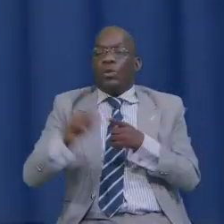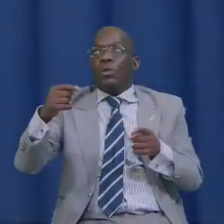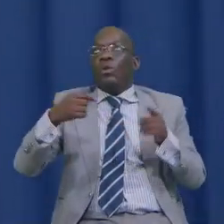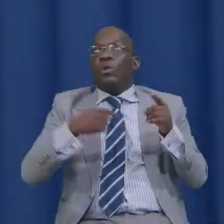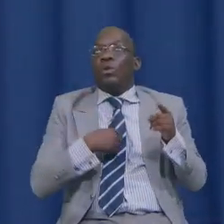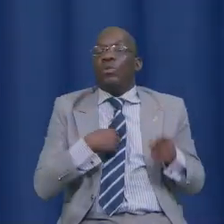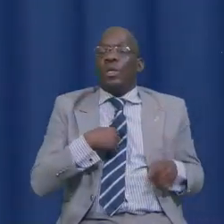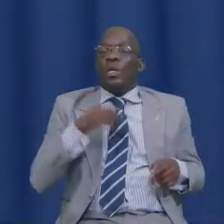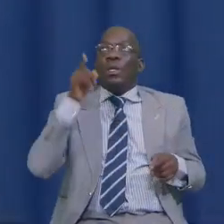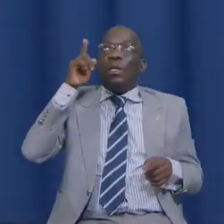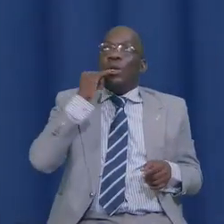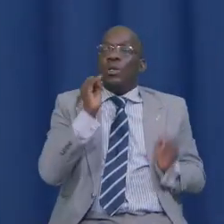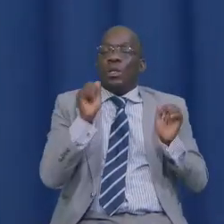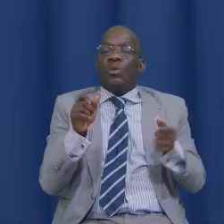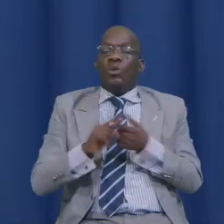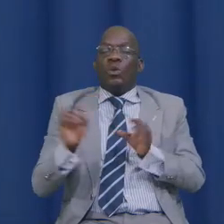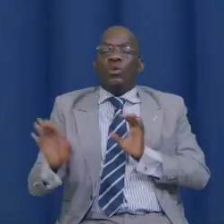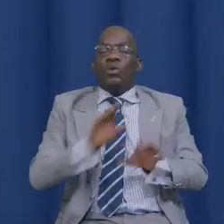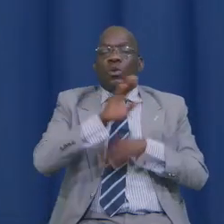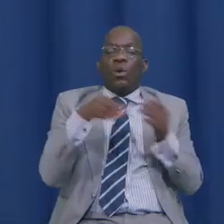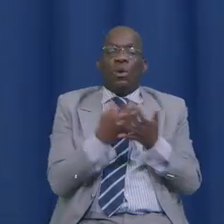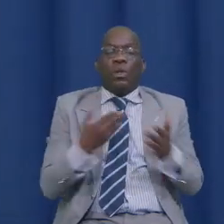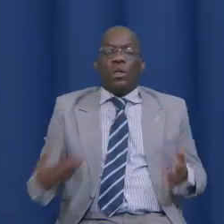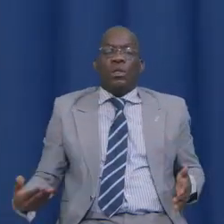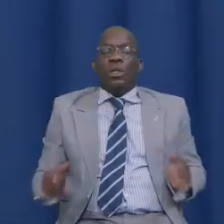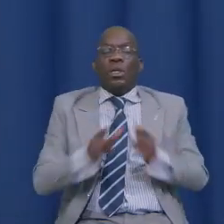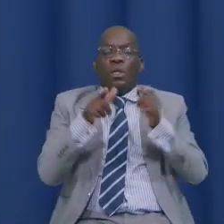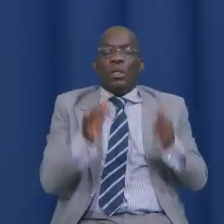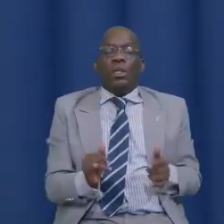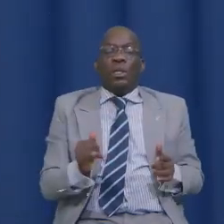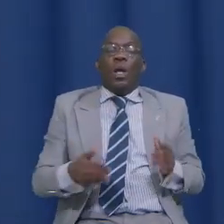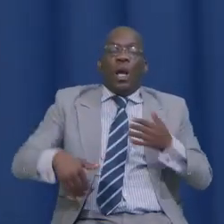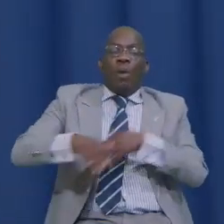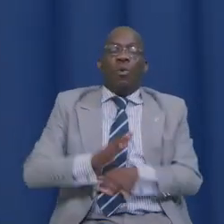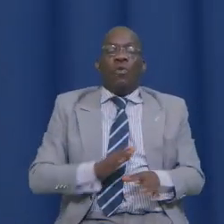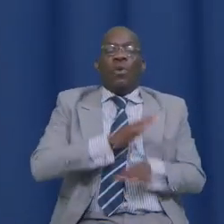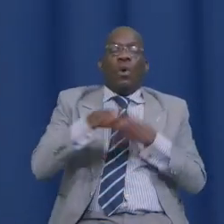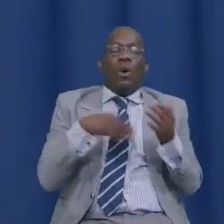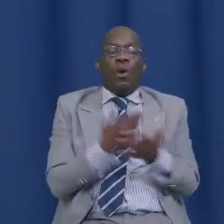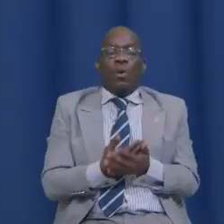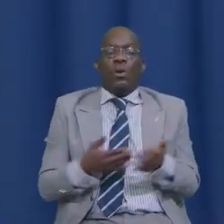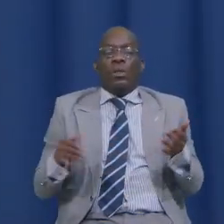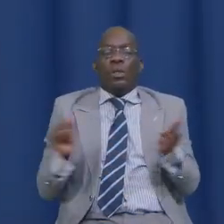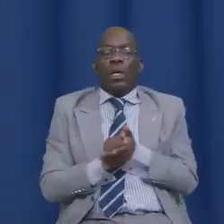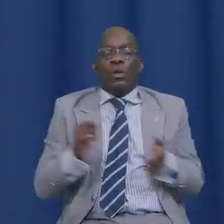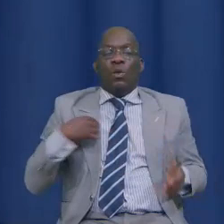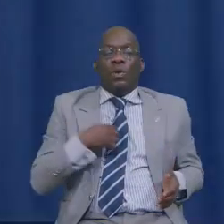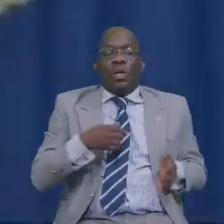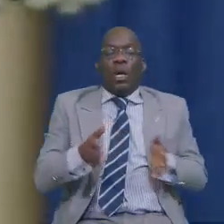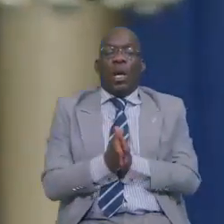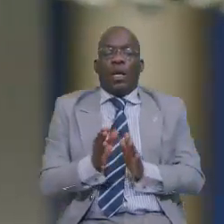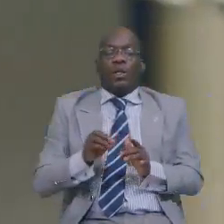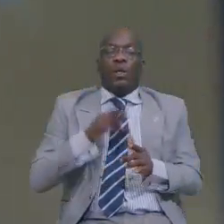all things. He's able to do exceedingly abundantly above all that we ask or think.